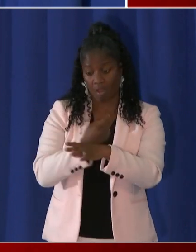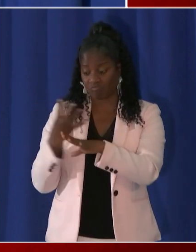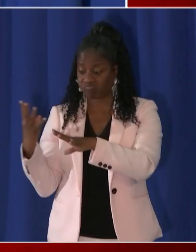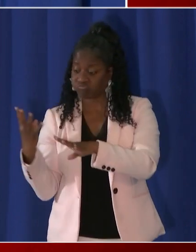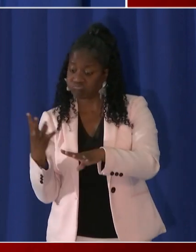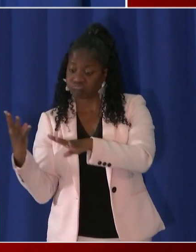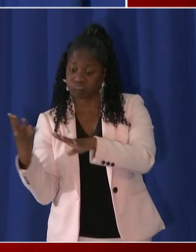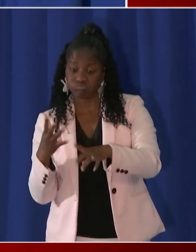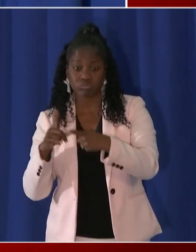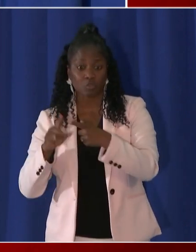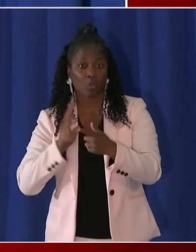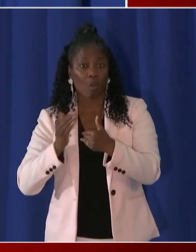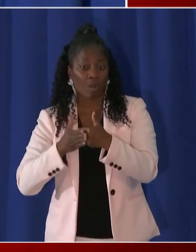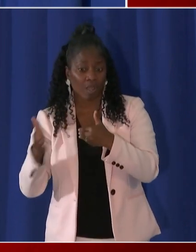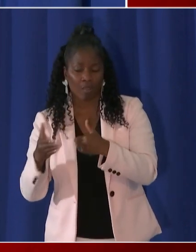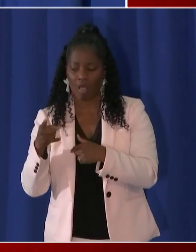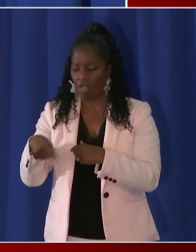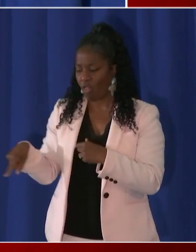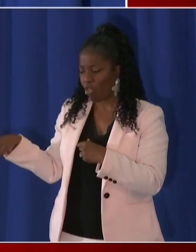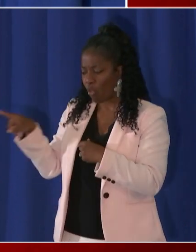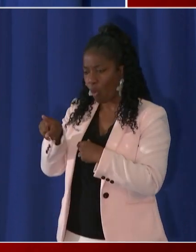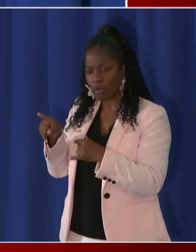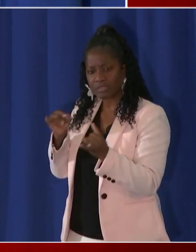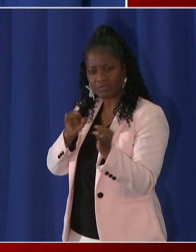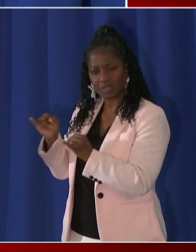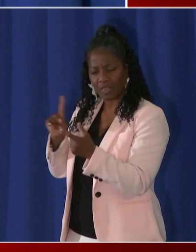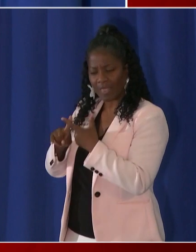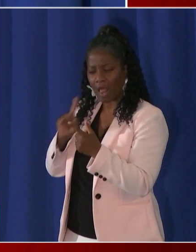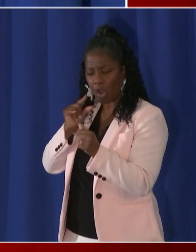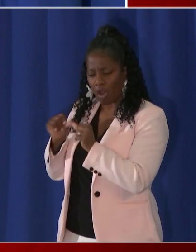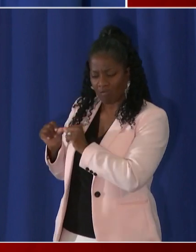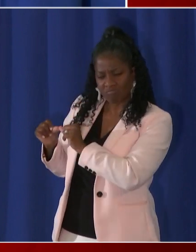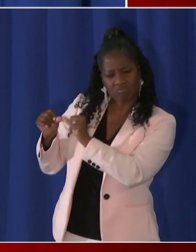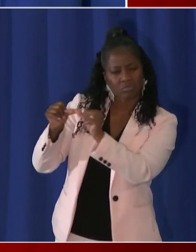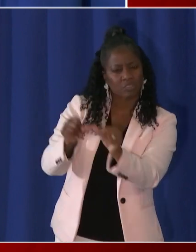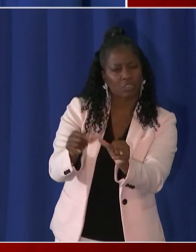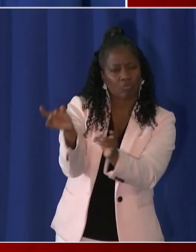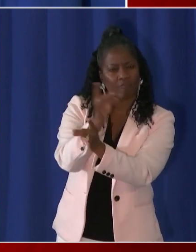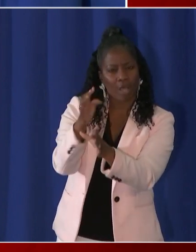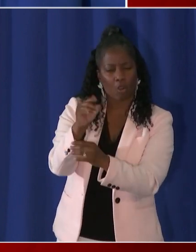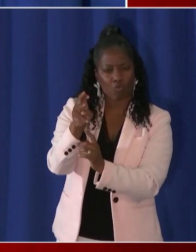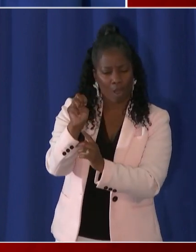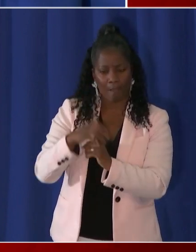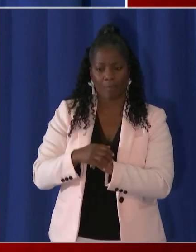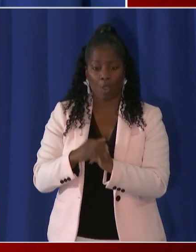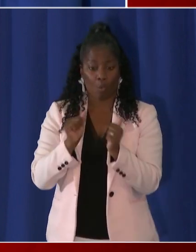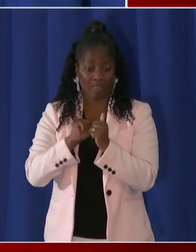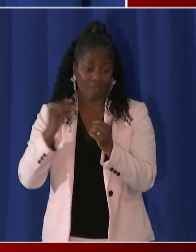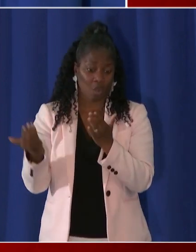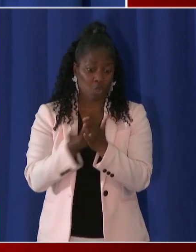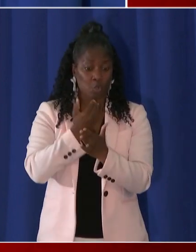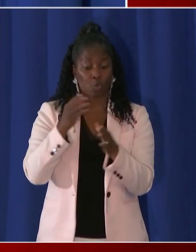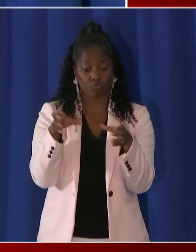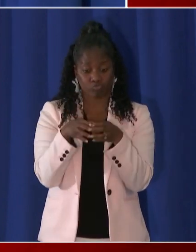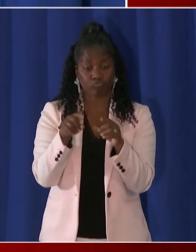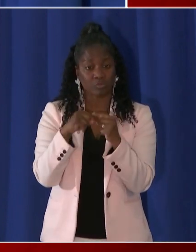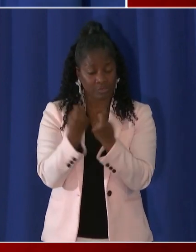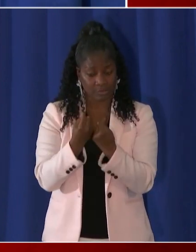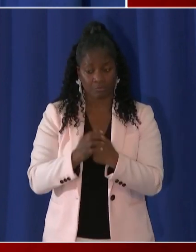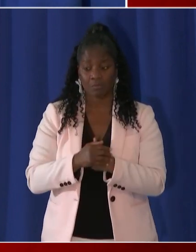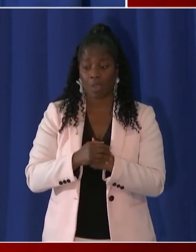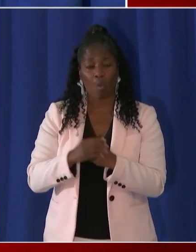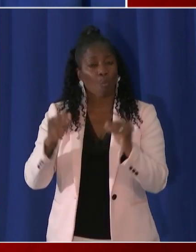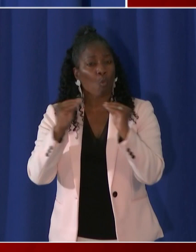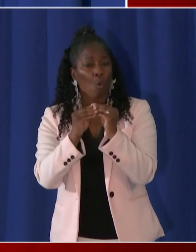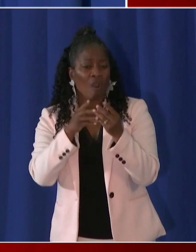and specific individuals known to be furthering the most violent crimes. With the new VSIT, our enforcement efforts on this problem will be